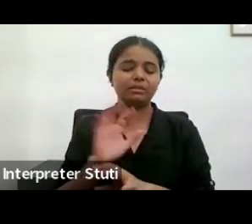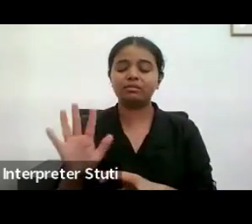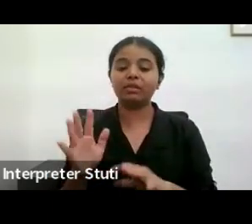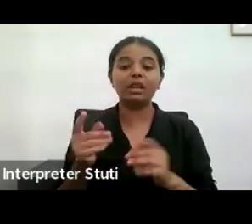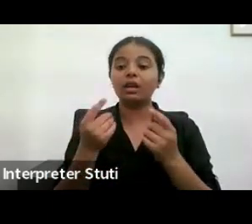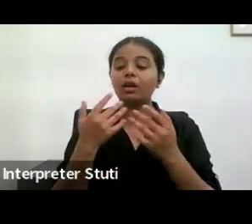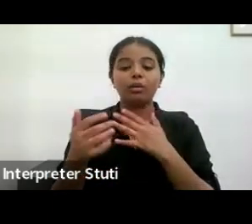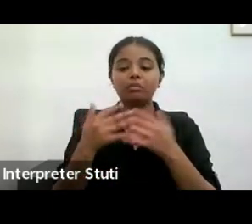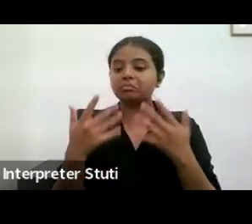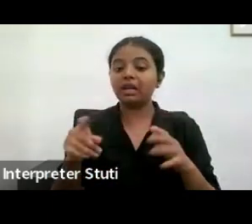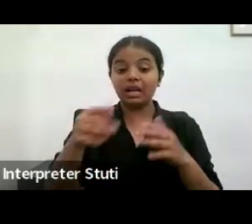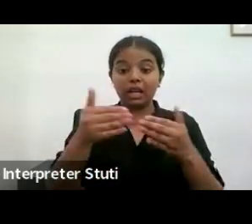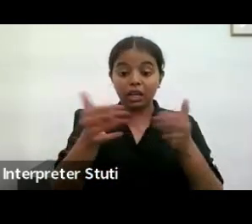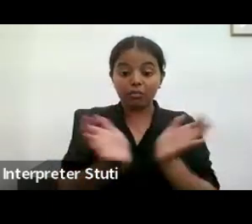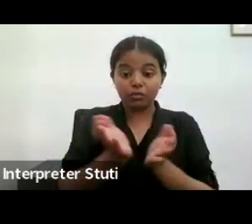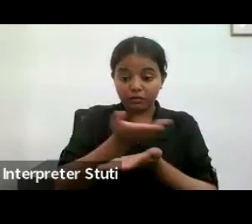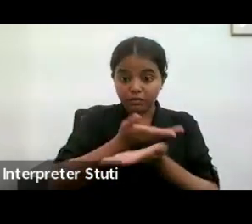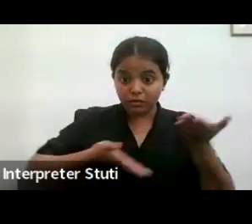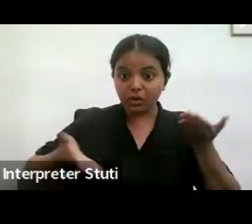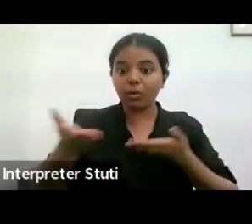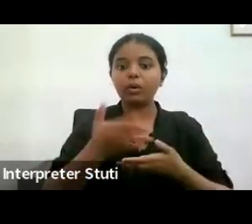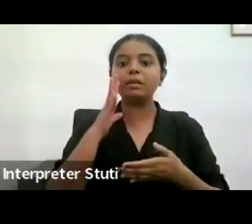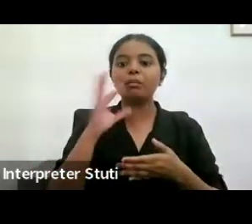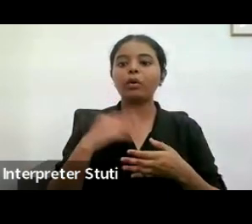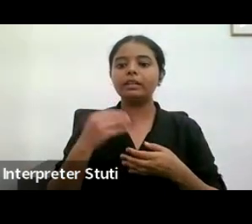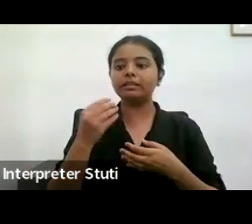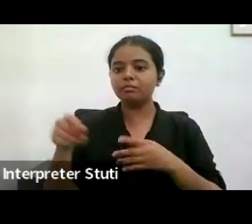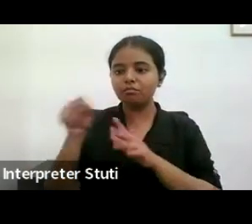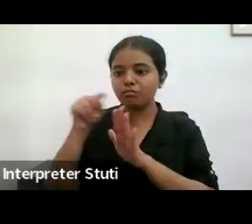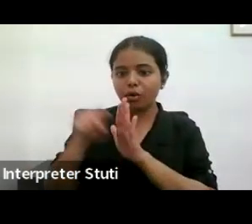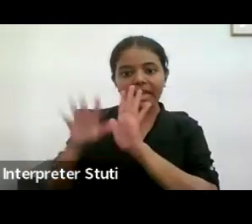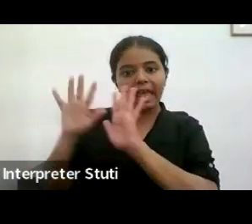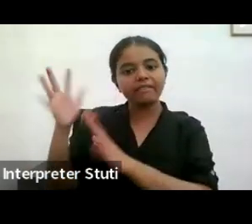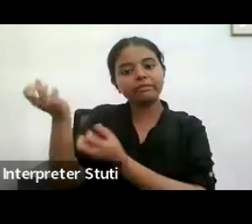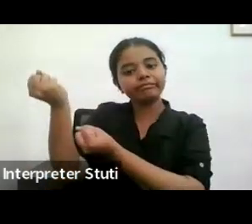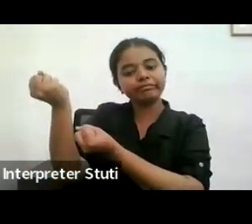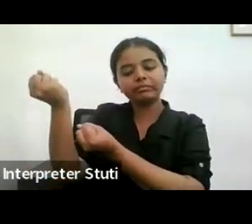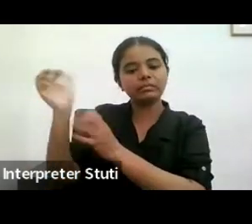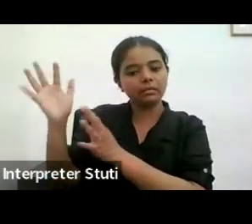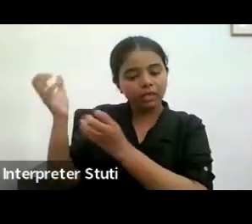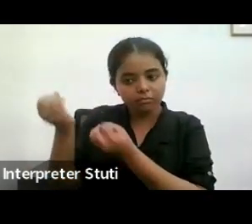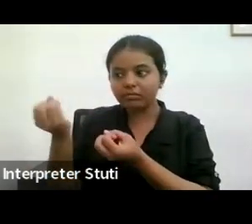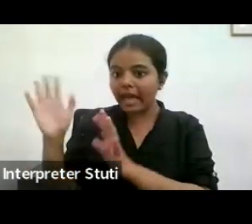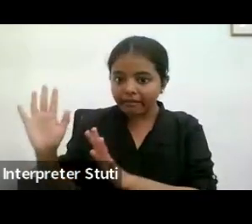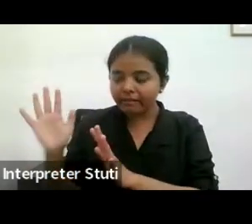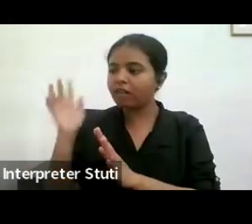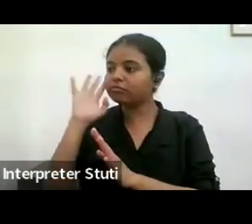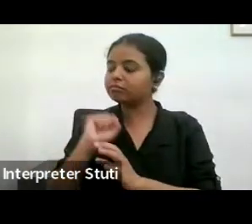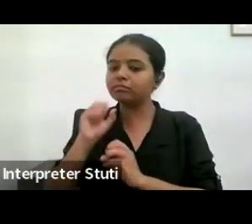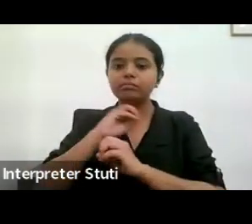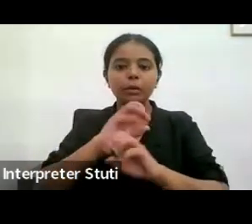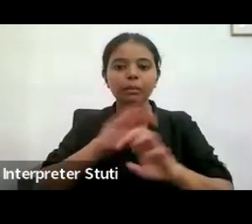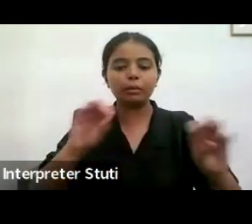at the community level is about translating those policies and really making sure that they're being